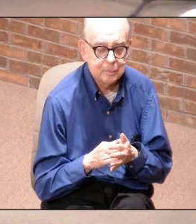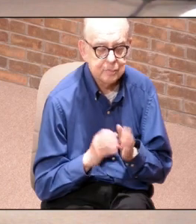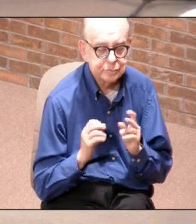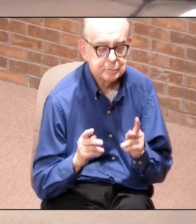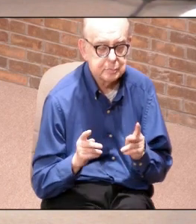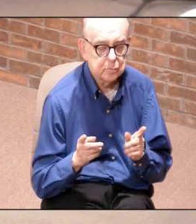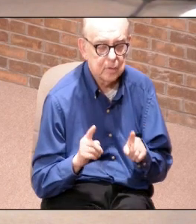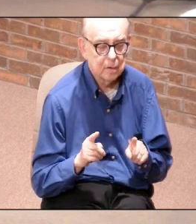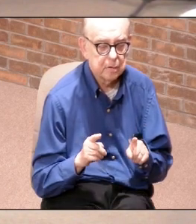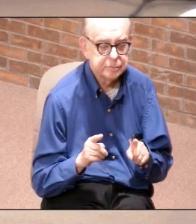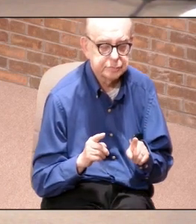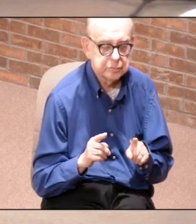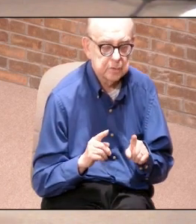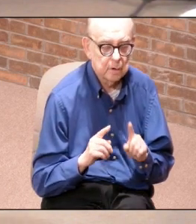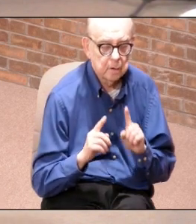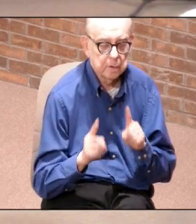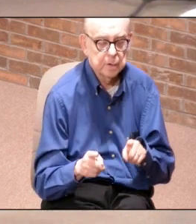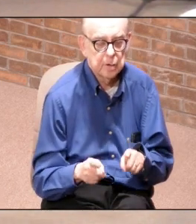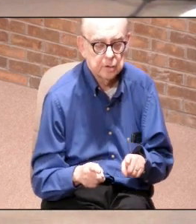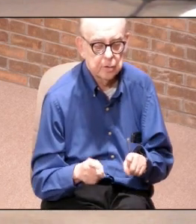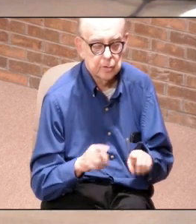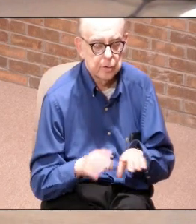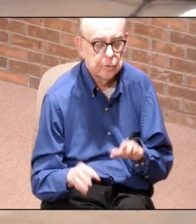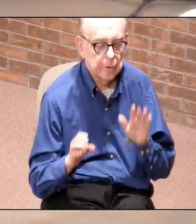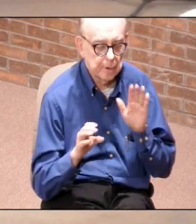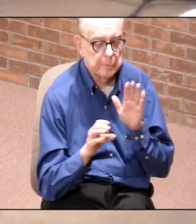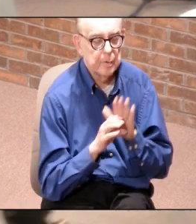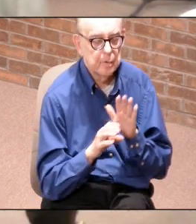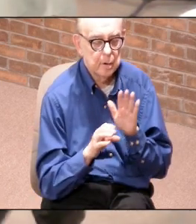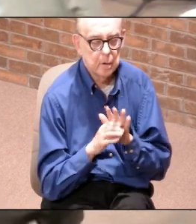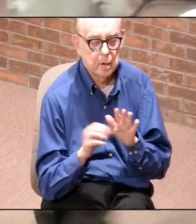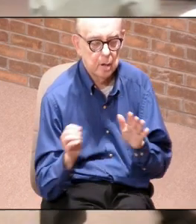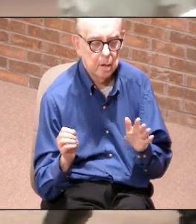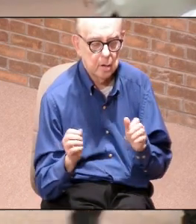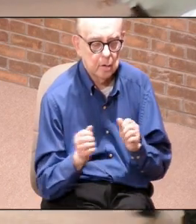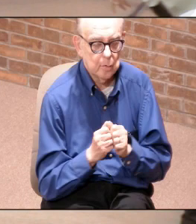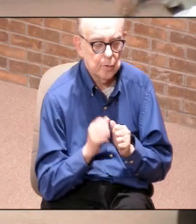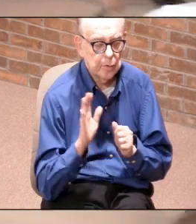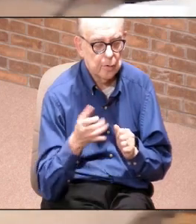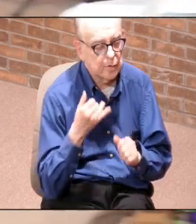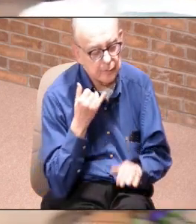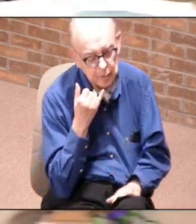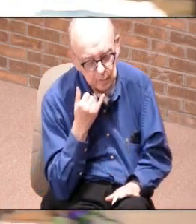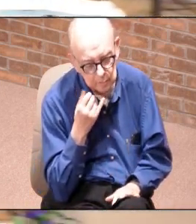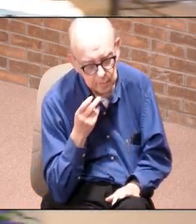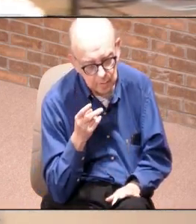Okay, when you go to take a picture with your phone,